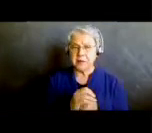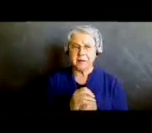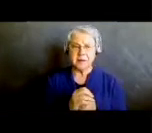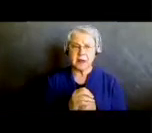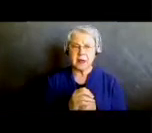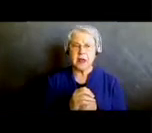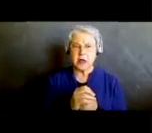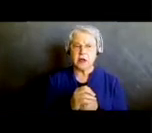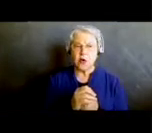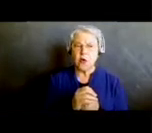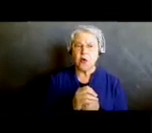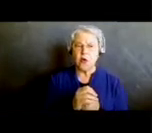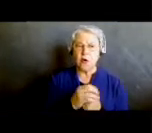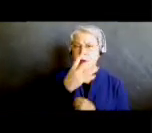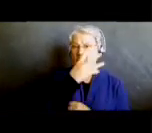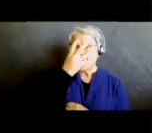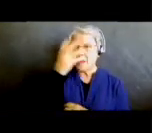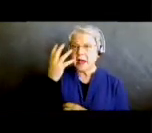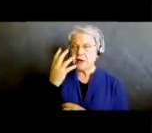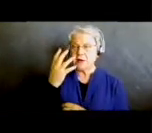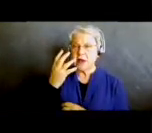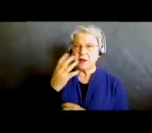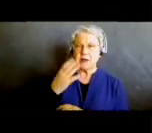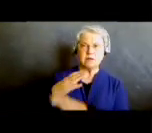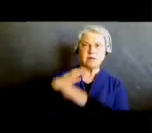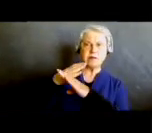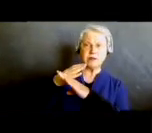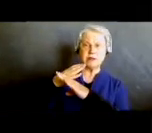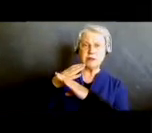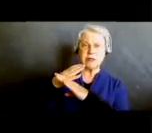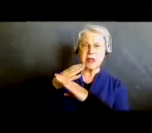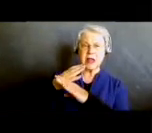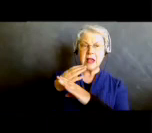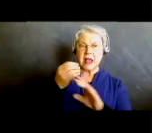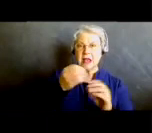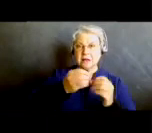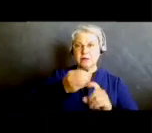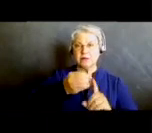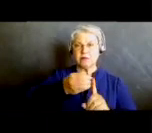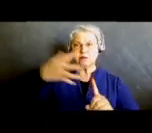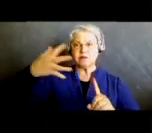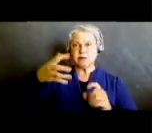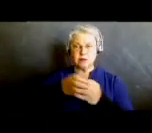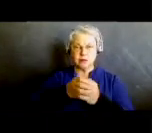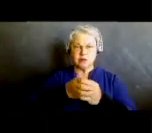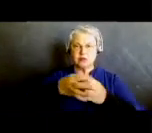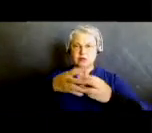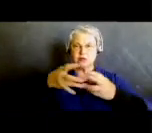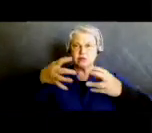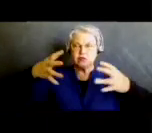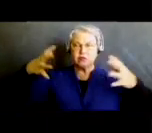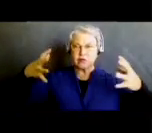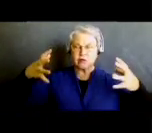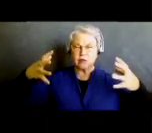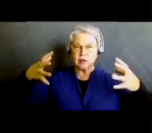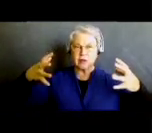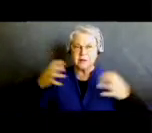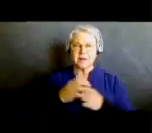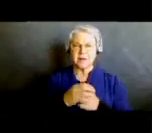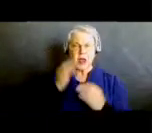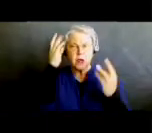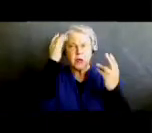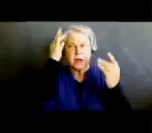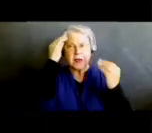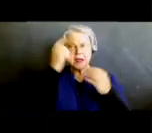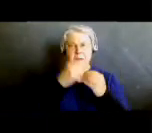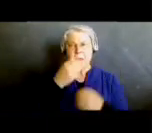migration deterrence is transnational in scope and proceeds through blurring and invoking the space of the nation. So in thinking about